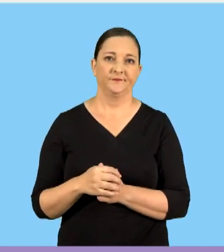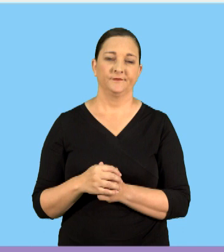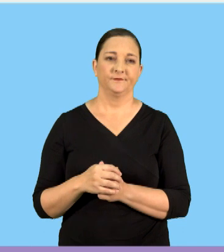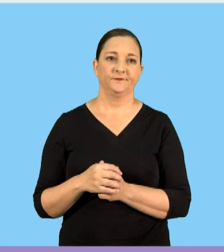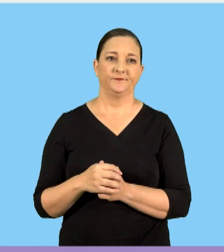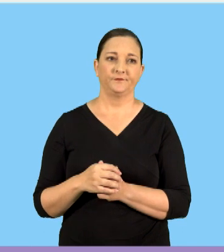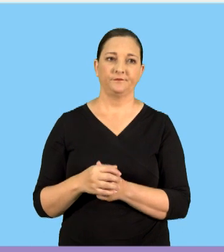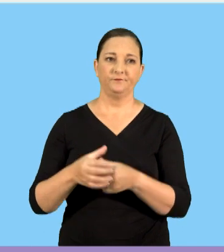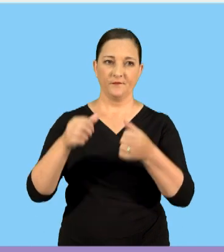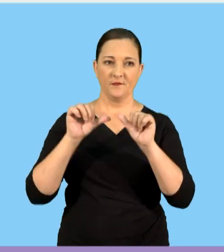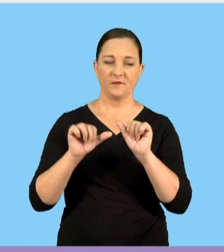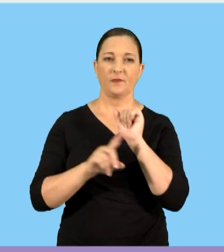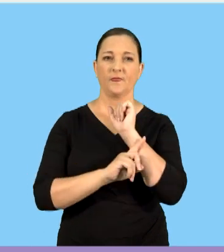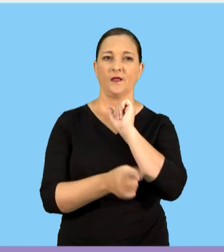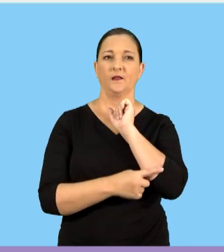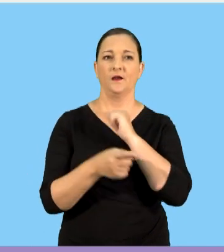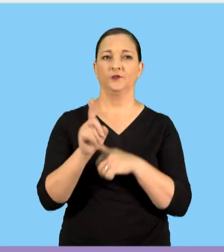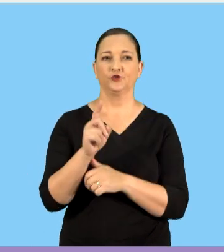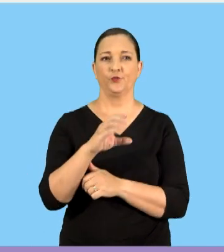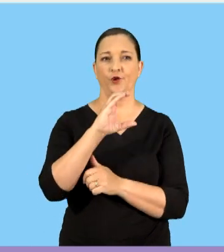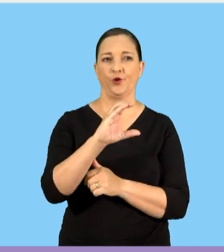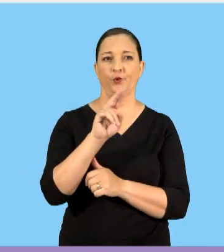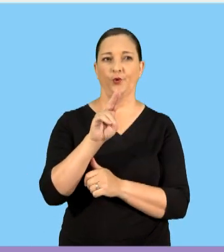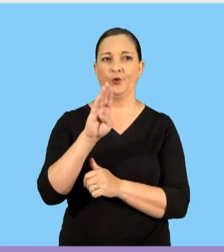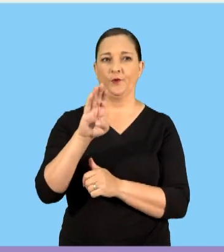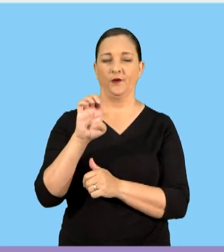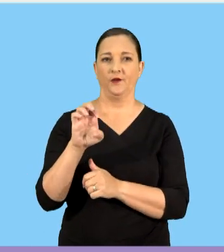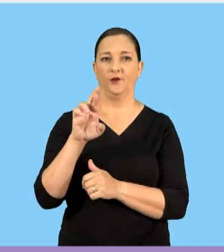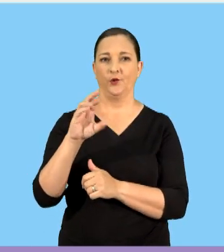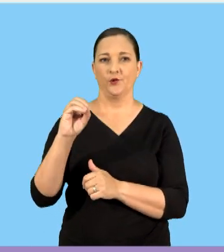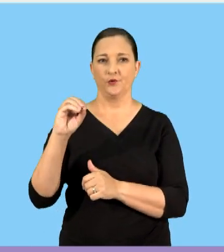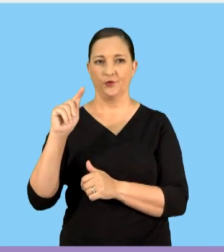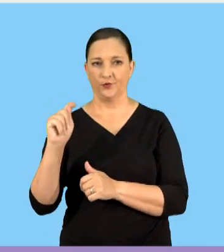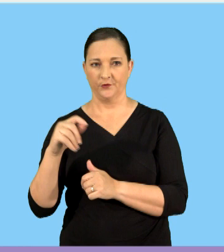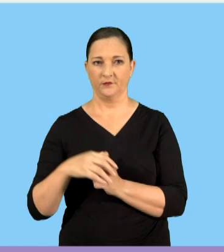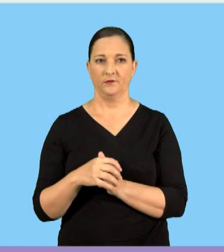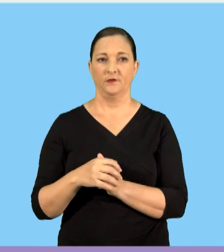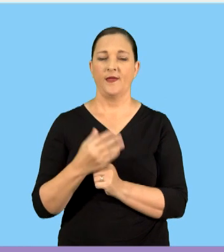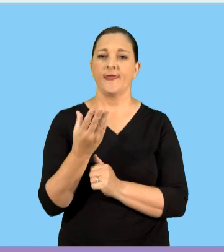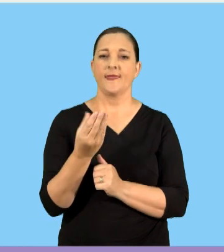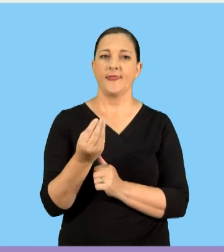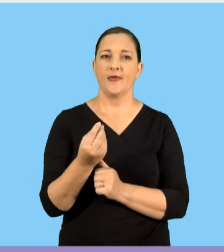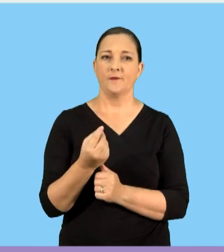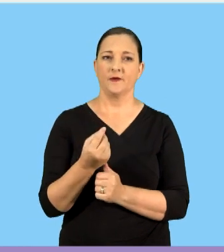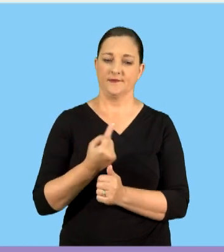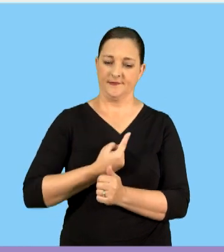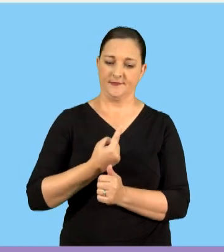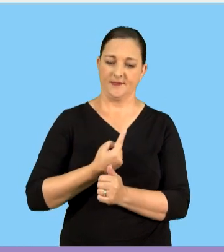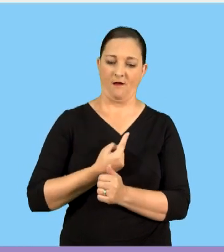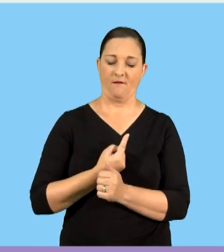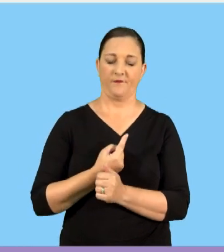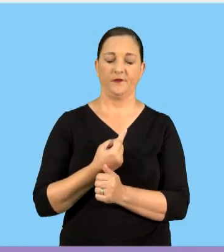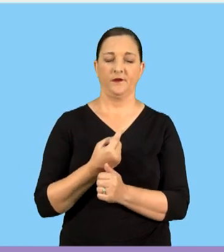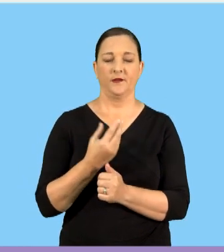multiplicative inverses of each other. Then lastly, we have the cube root. That is the number that was multiplied by